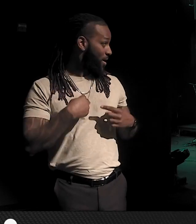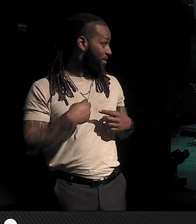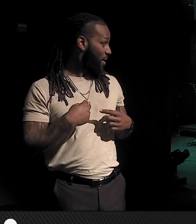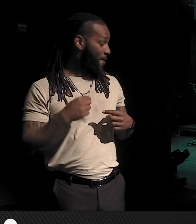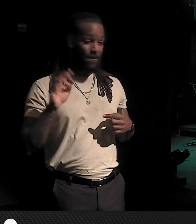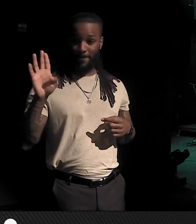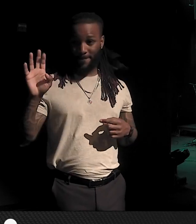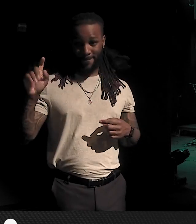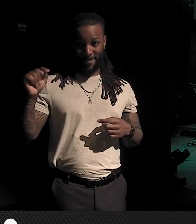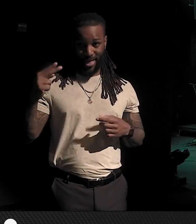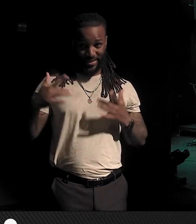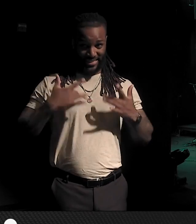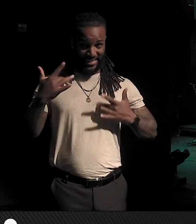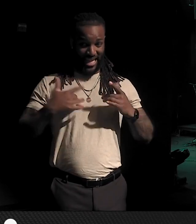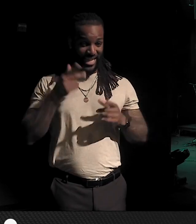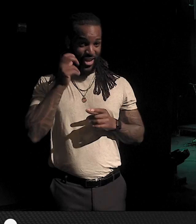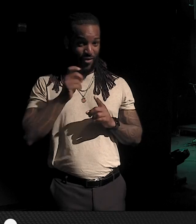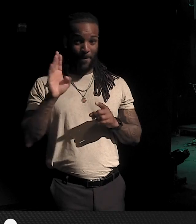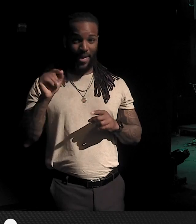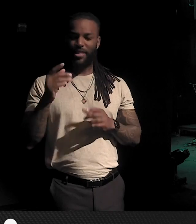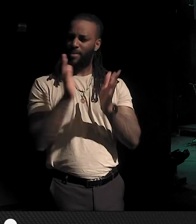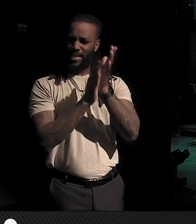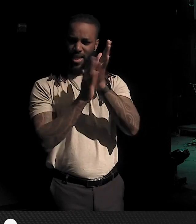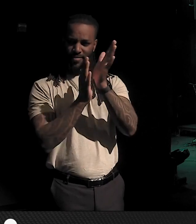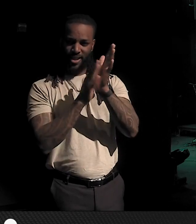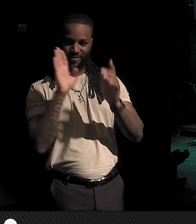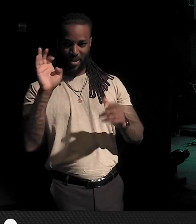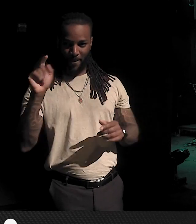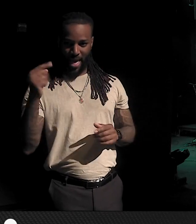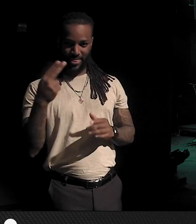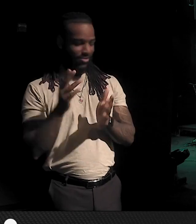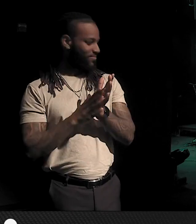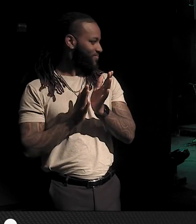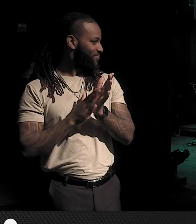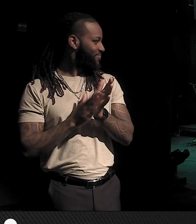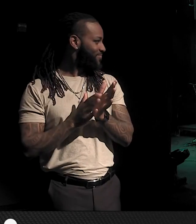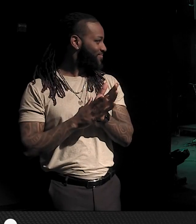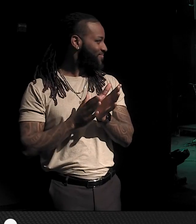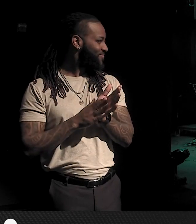excited to hear from Beth Guckenberger today. Everybody give it up for Beth.